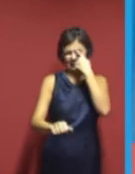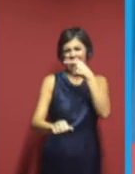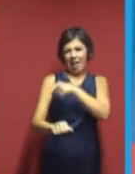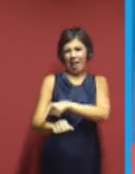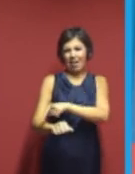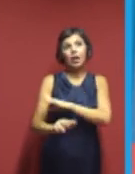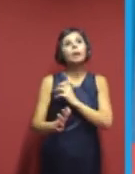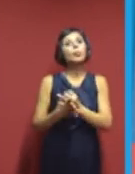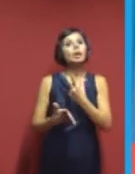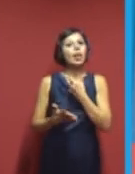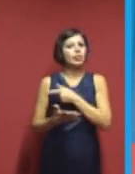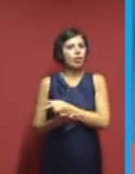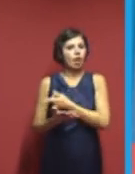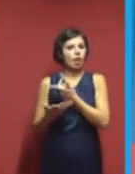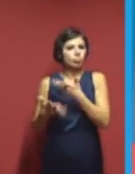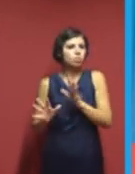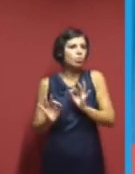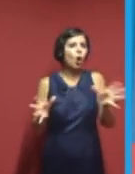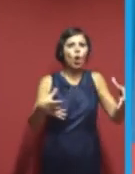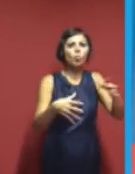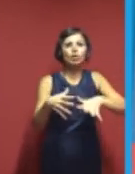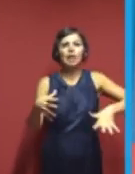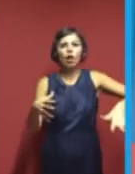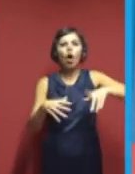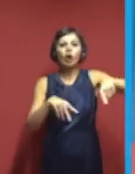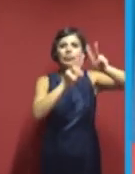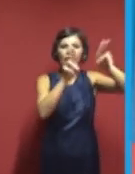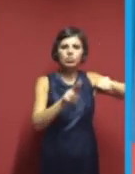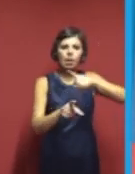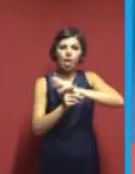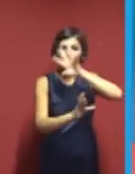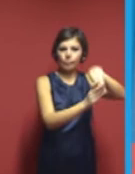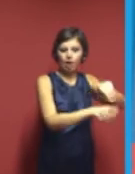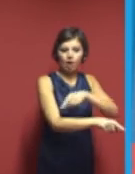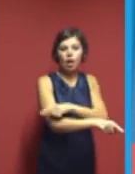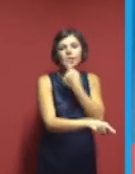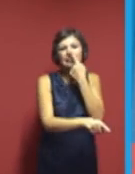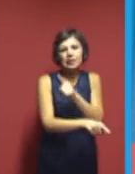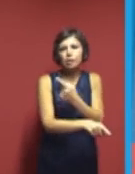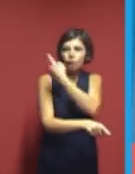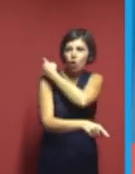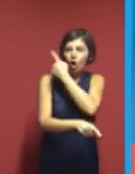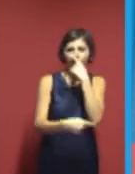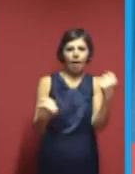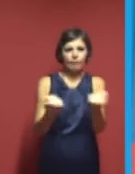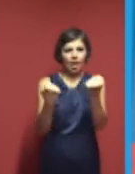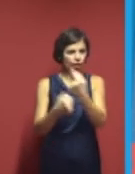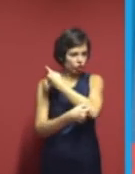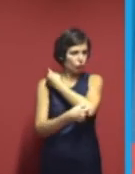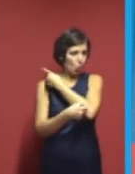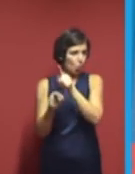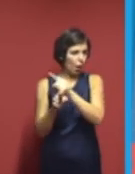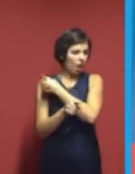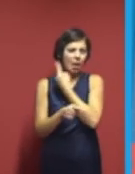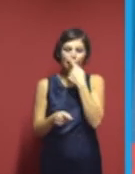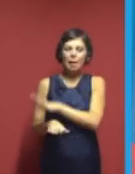Maker community through events like this and through participation in online discussions. So here's some of our results. I